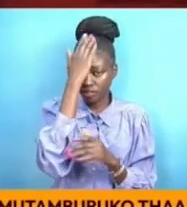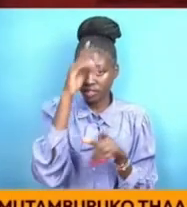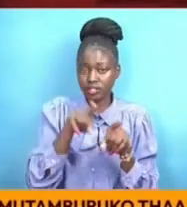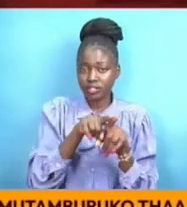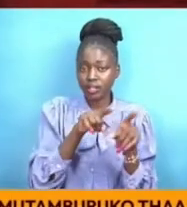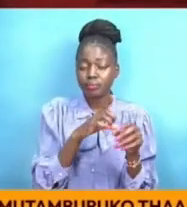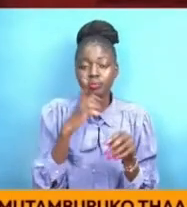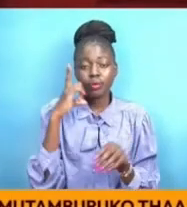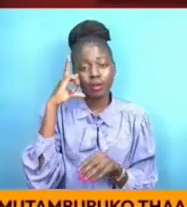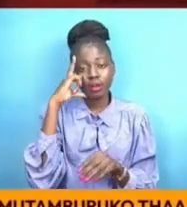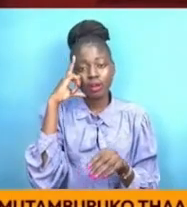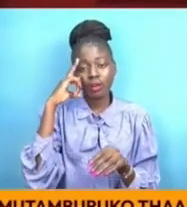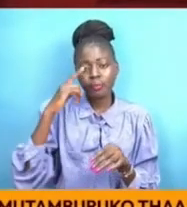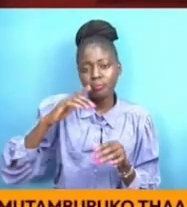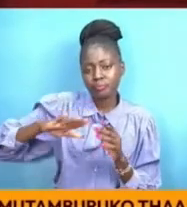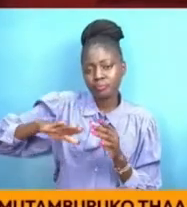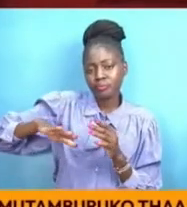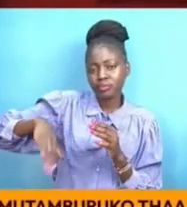sleep very late,